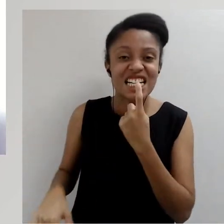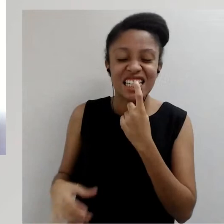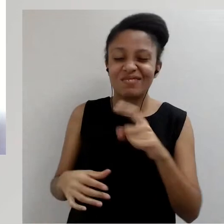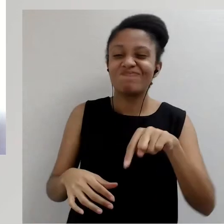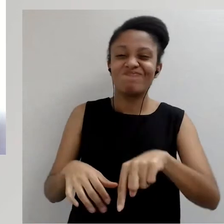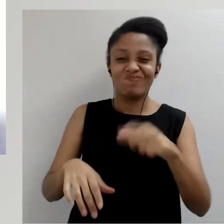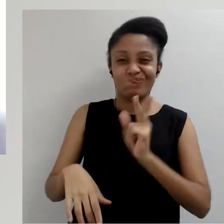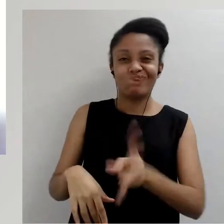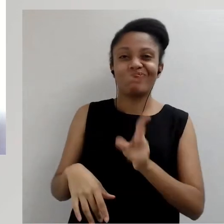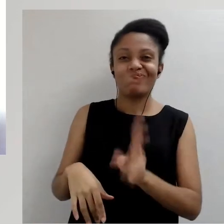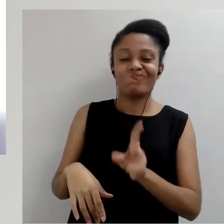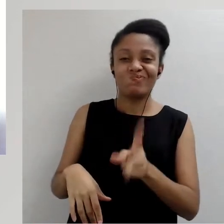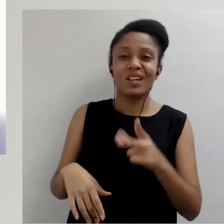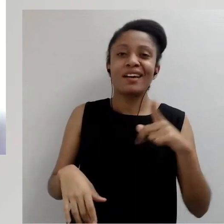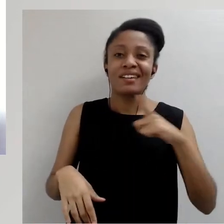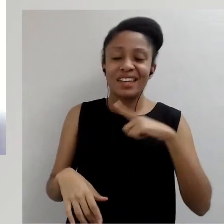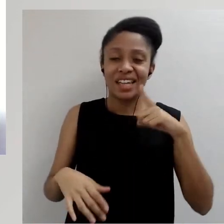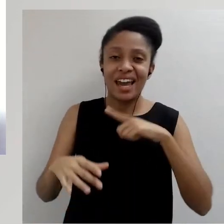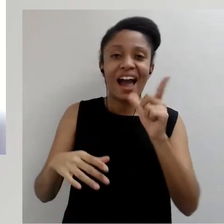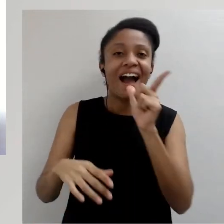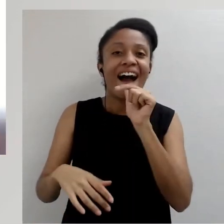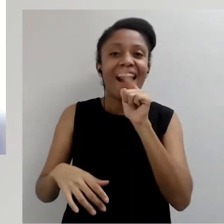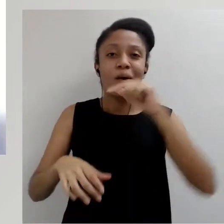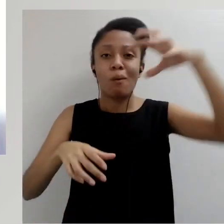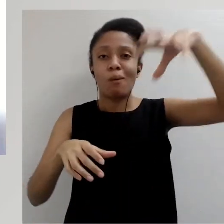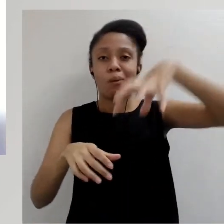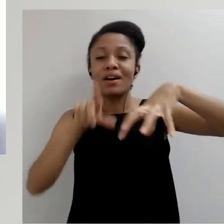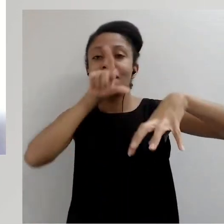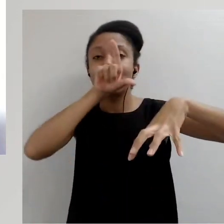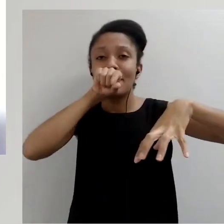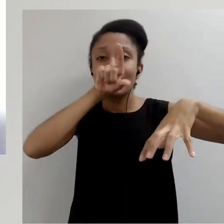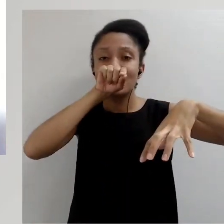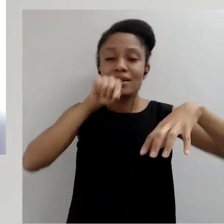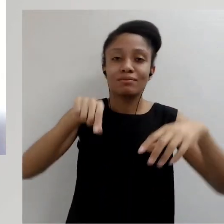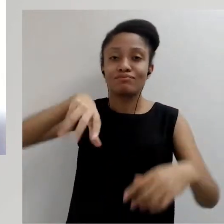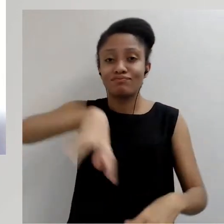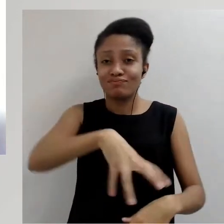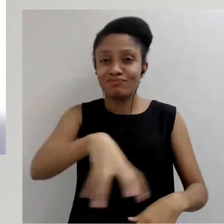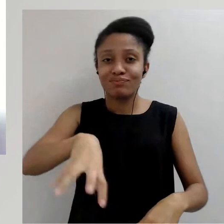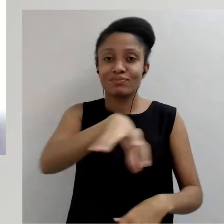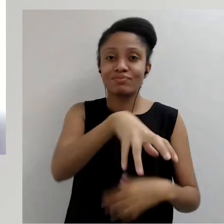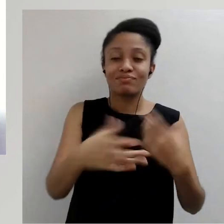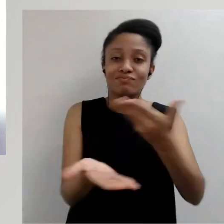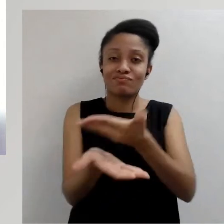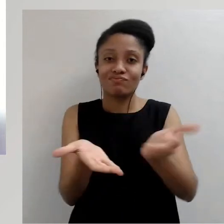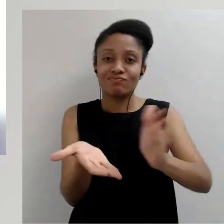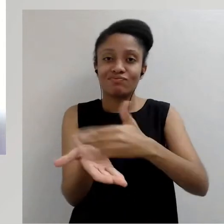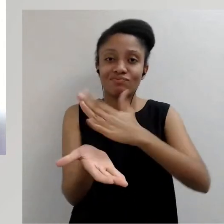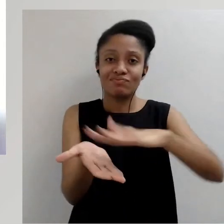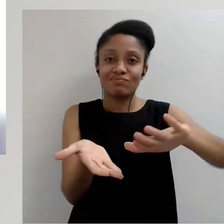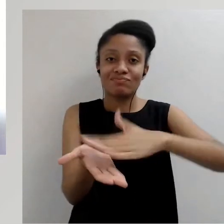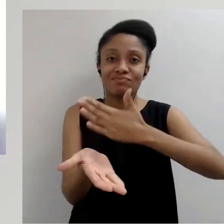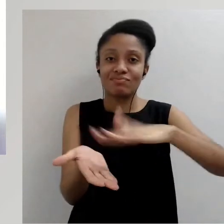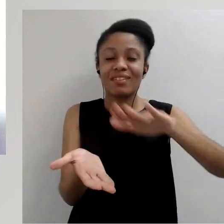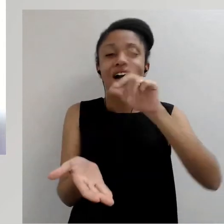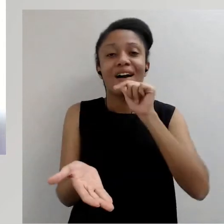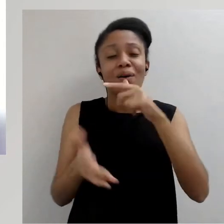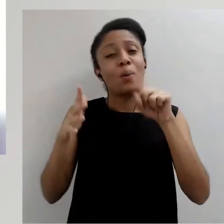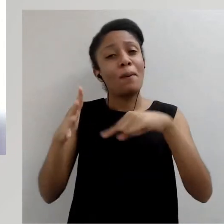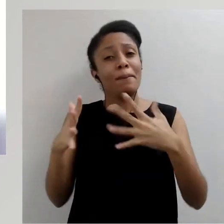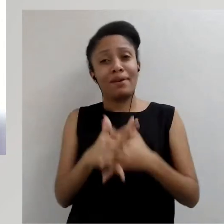is still there with water for the birds to drink or bathe. So it's